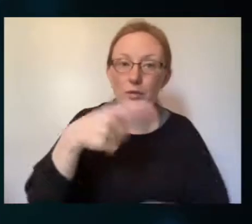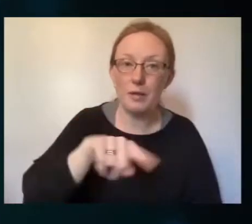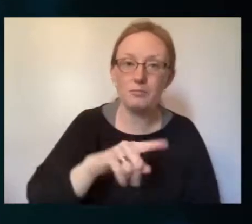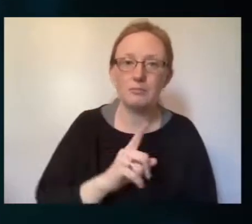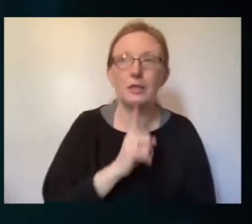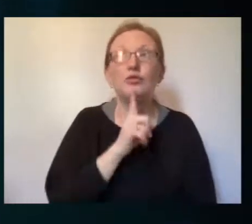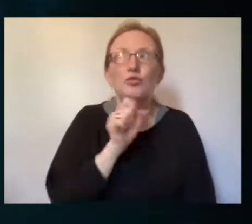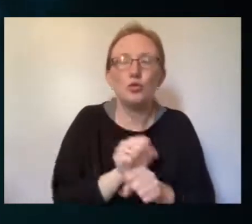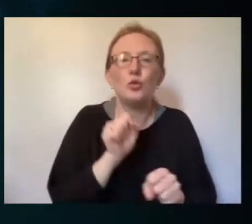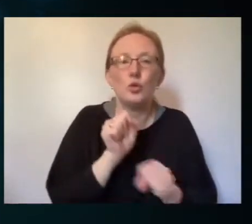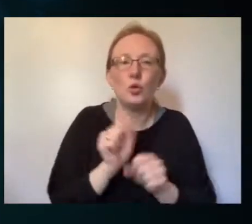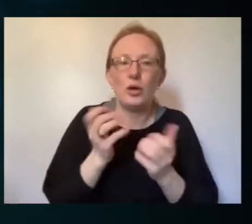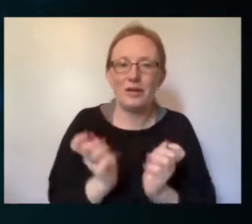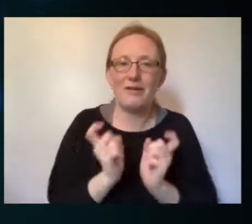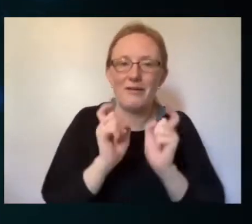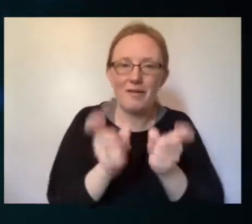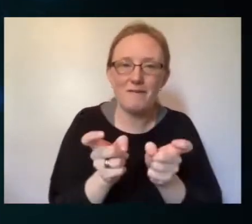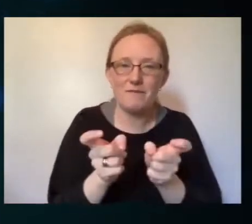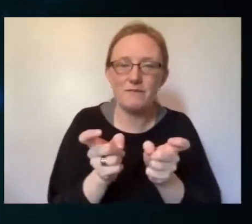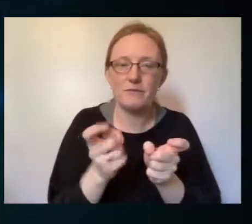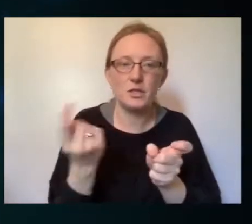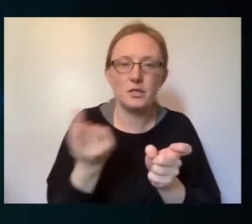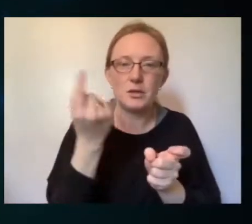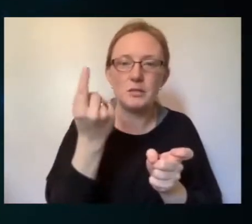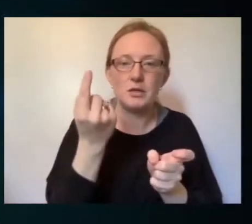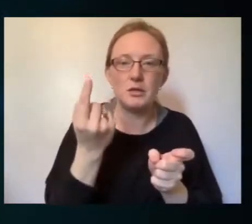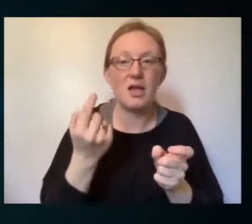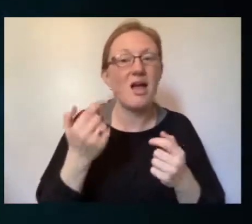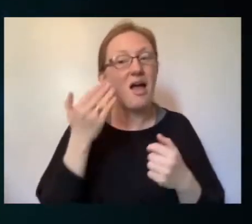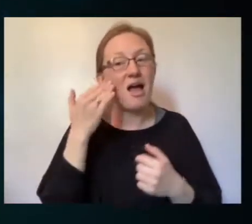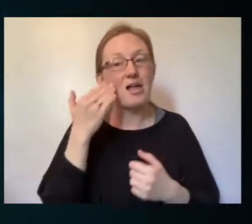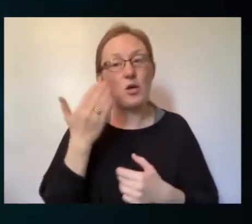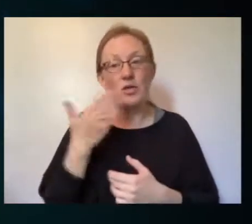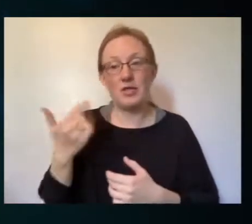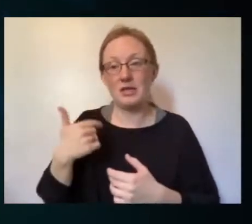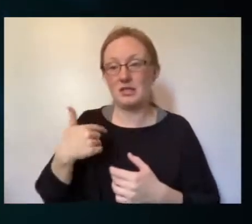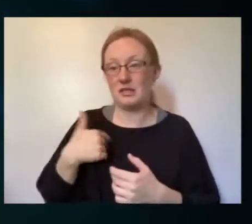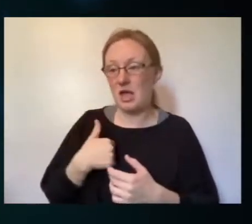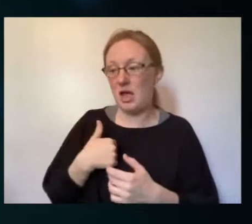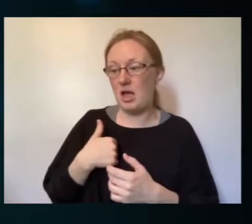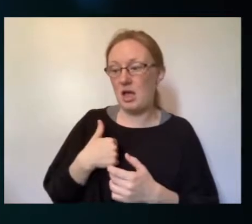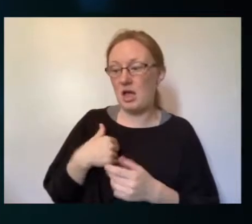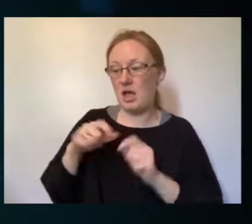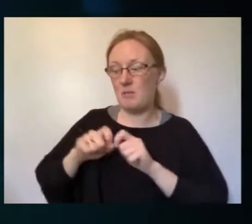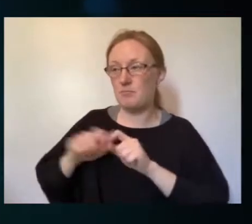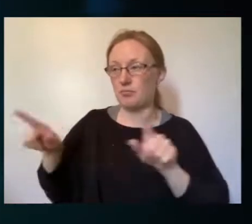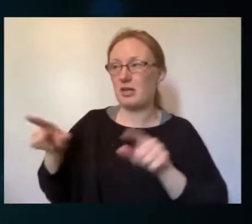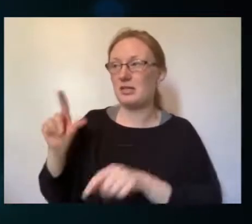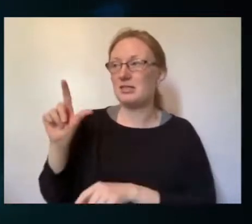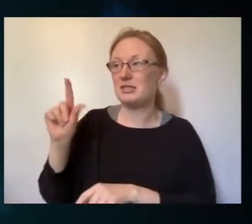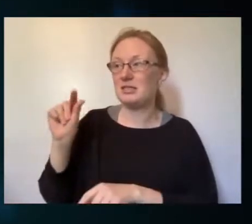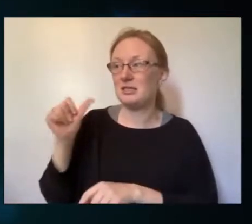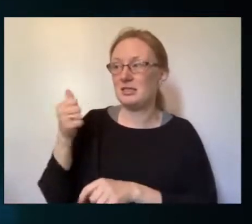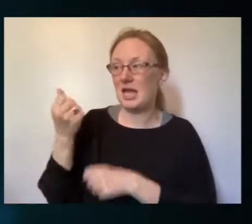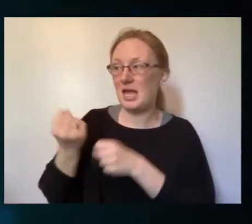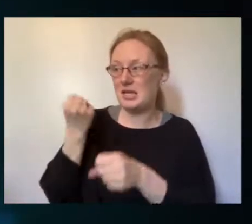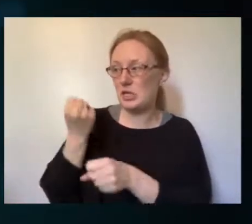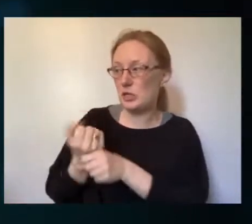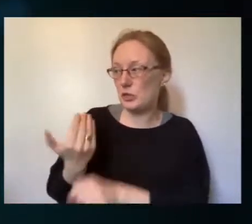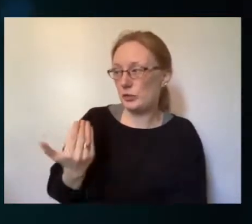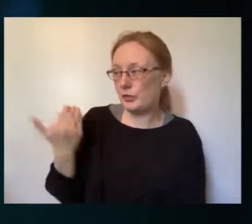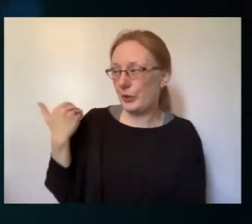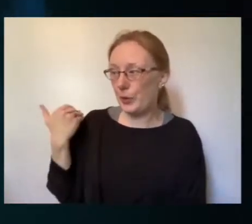them, because I know from things that I put out 10 years or so ago in the sort of